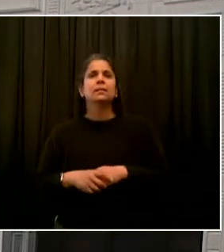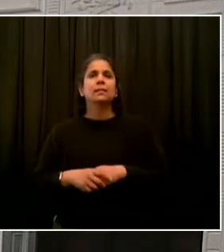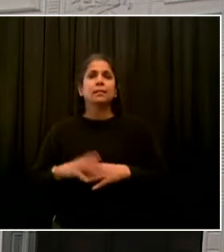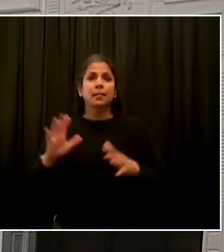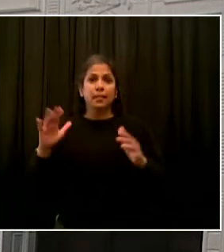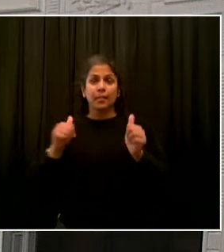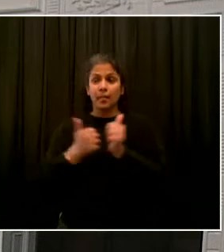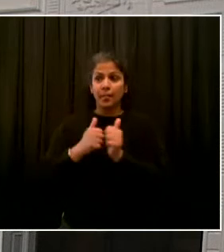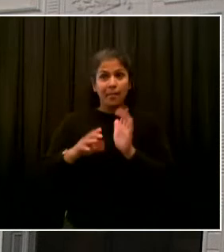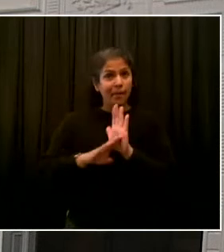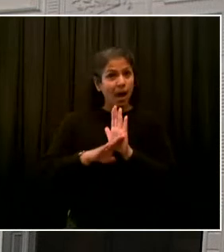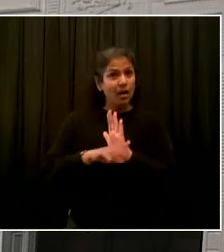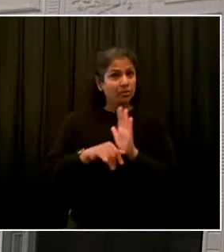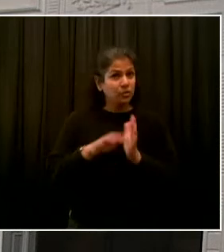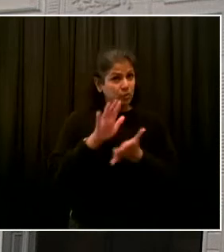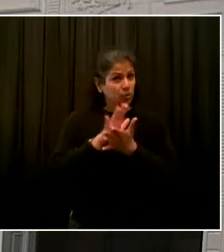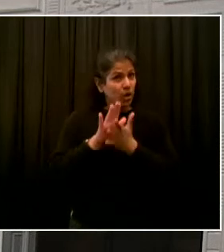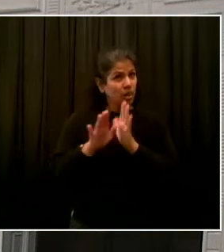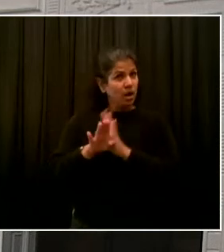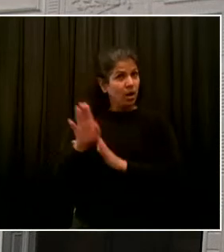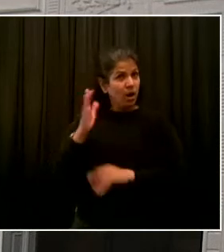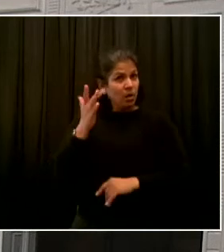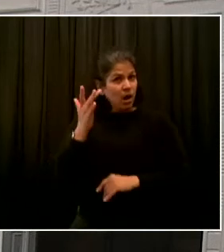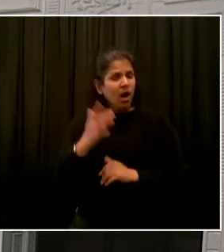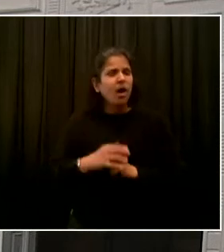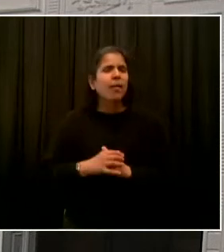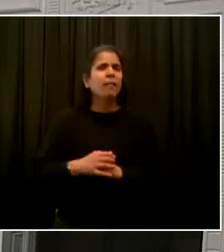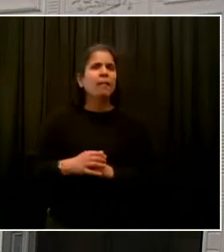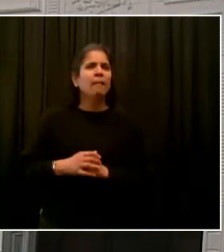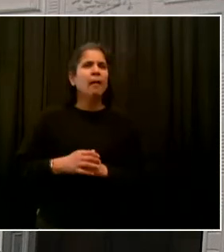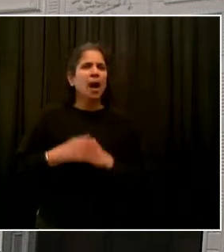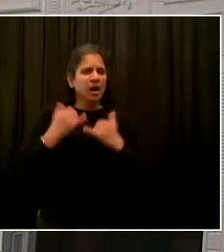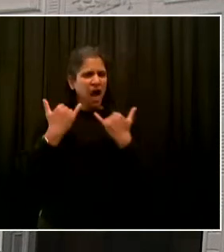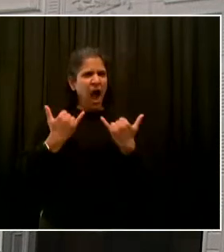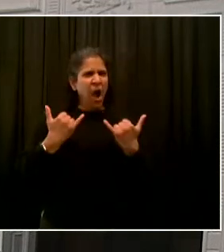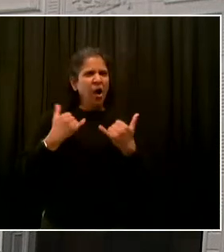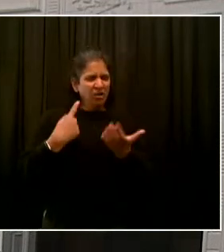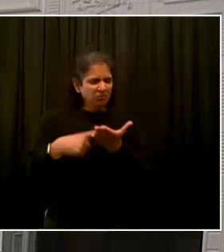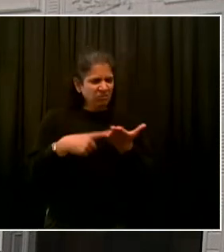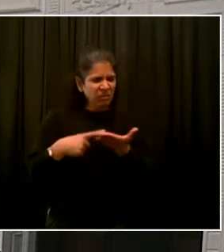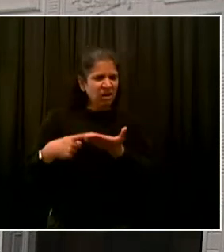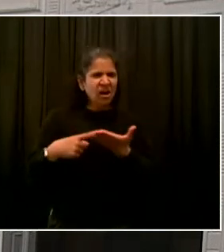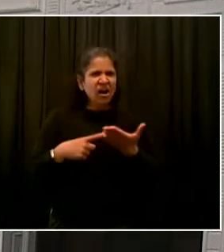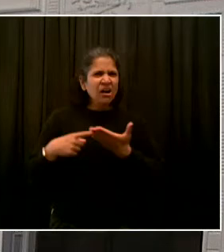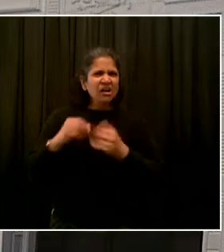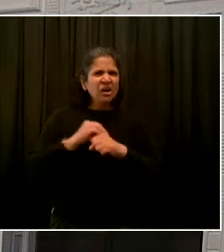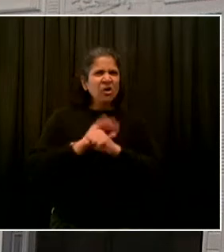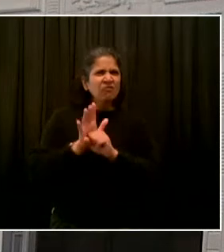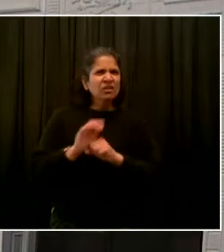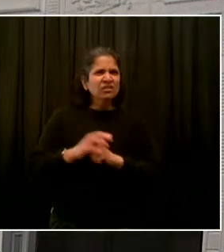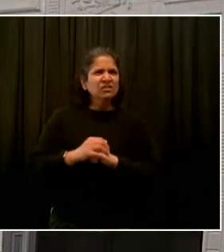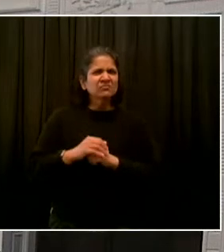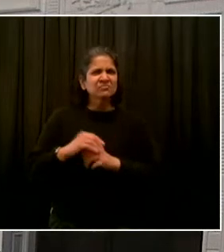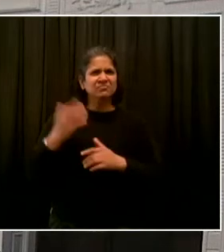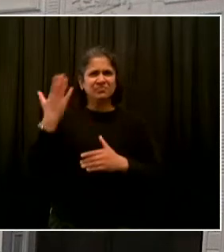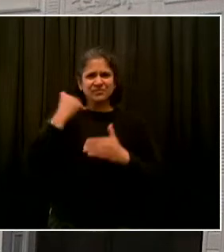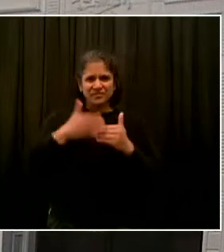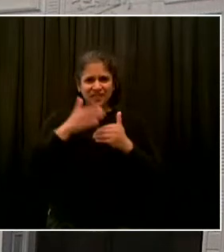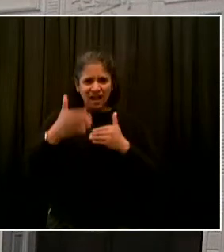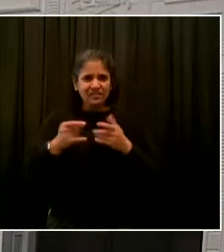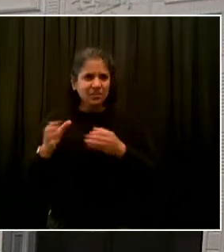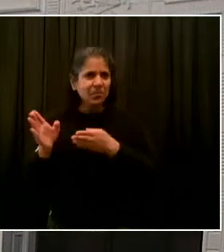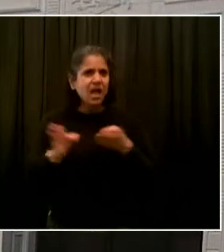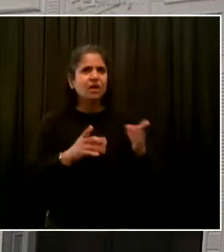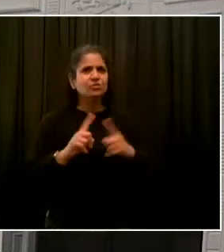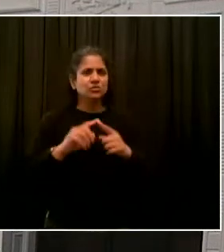say, so why are you coming down hard on the toddlers? Why pin the next pivot on COVID on the 2